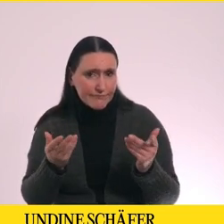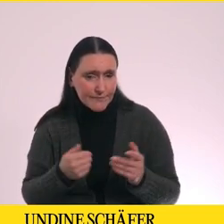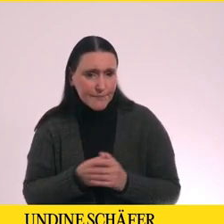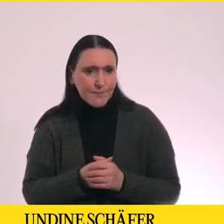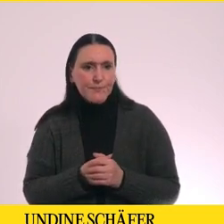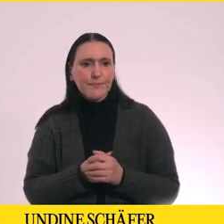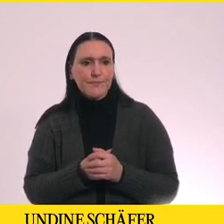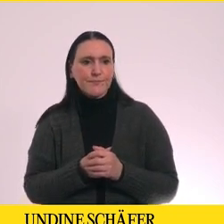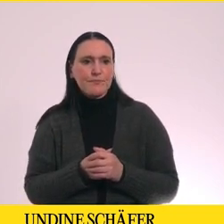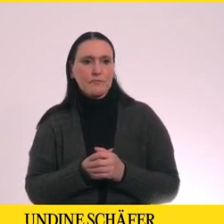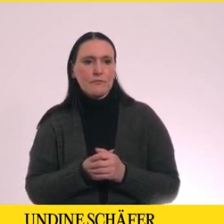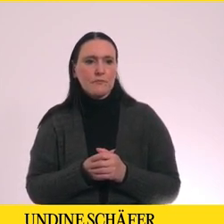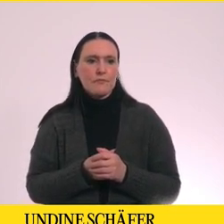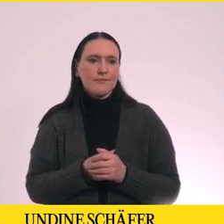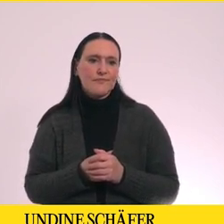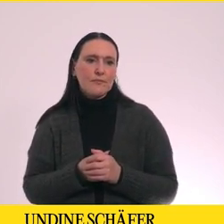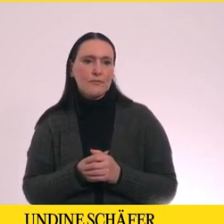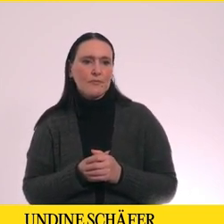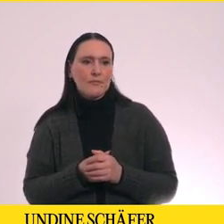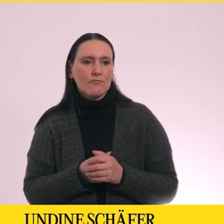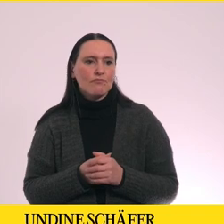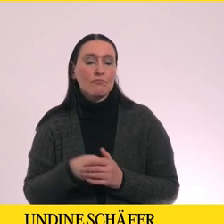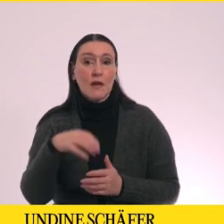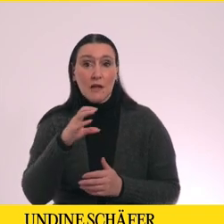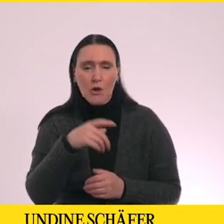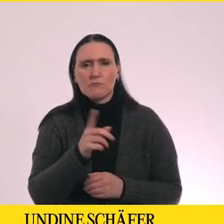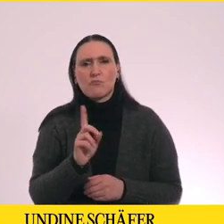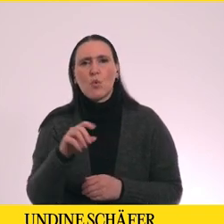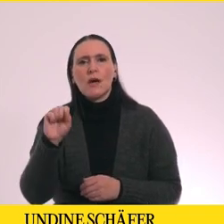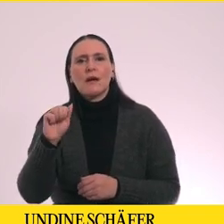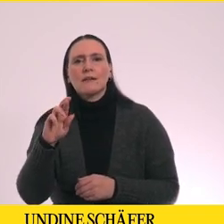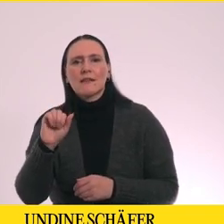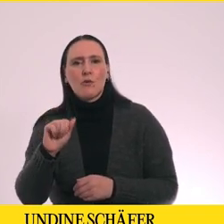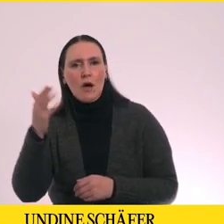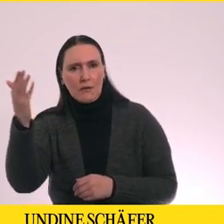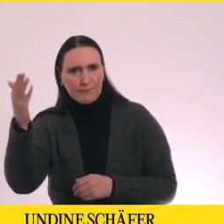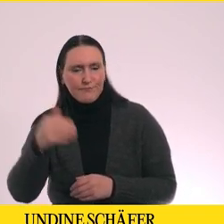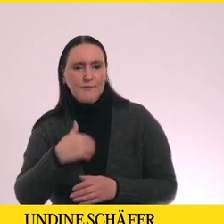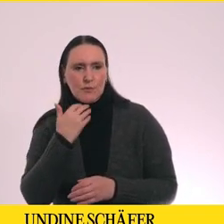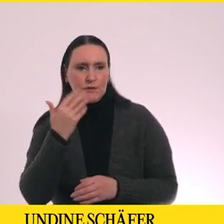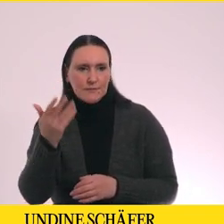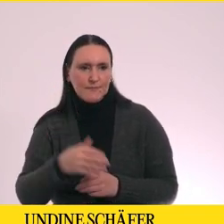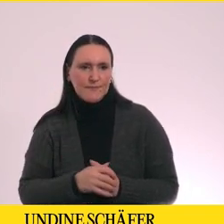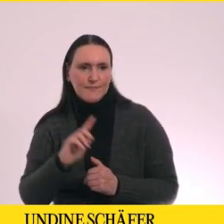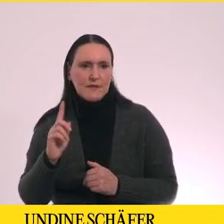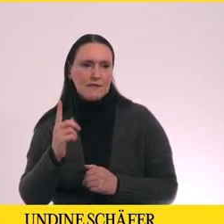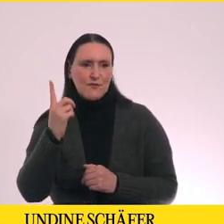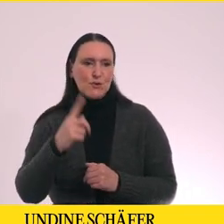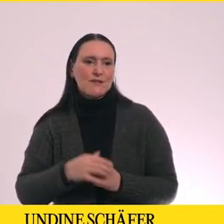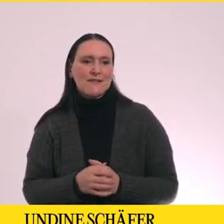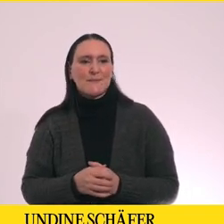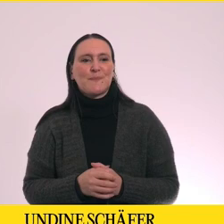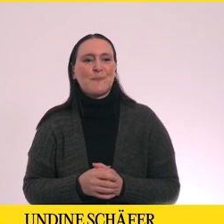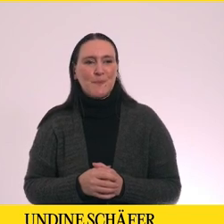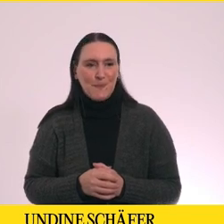Yeah. Carlotta? No, Sarah wanted to speak first. Okay. I think it's great. Go on. Yeah. It's fine. Okay, I